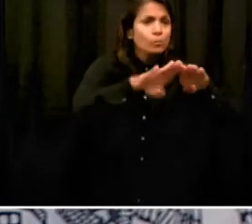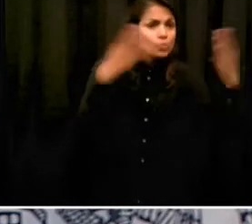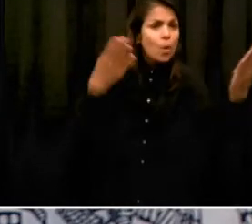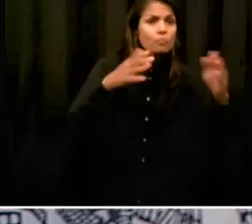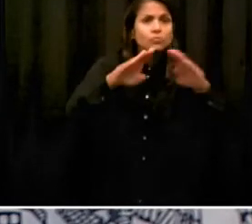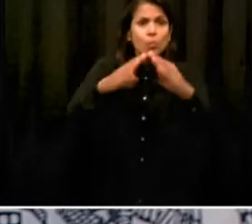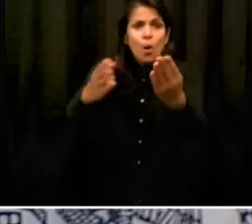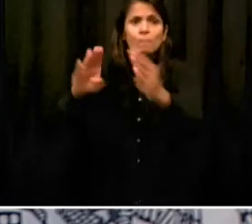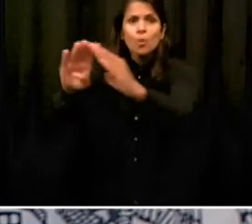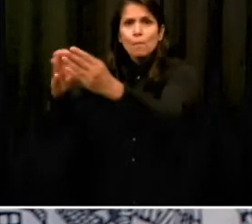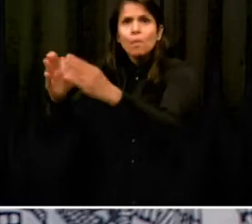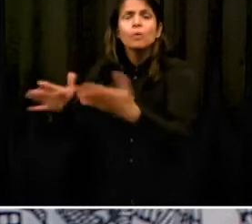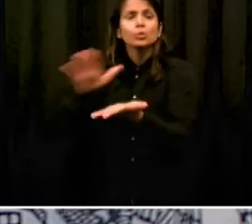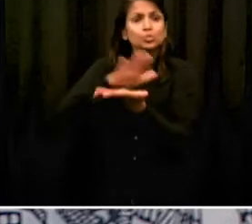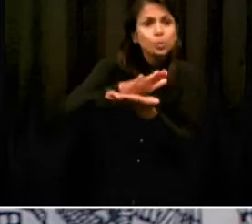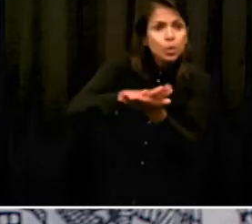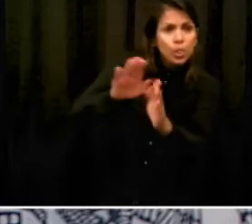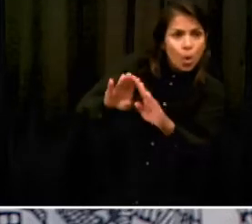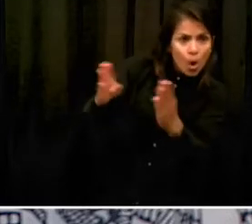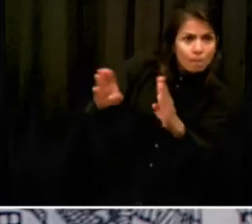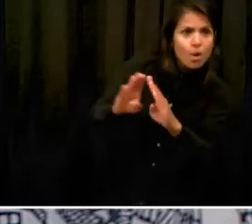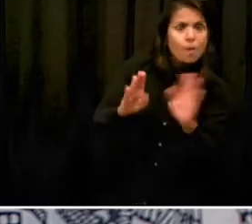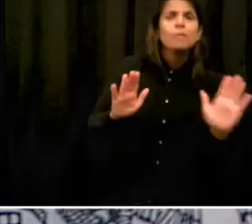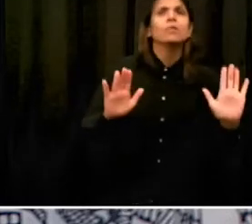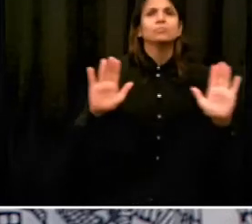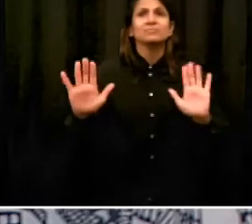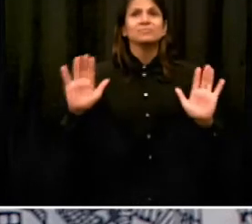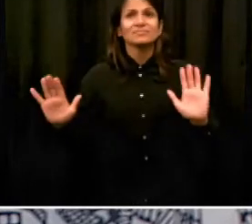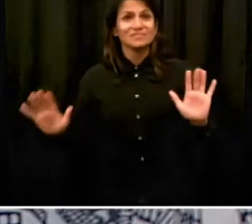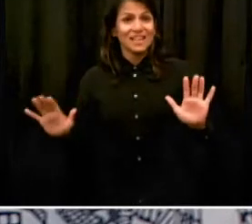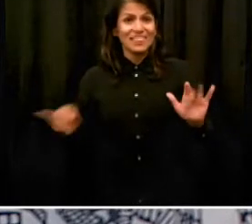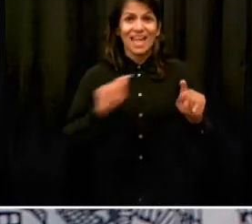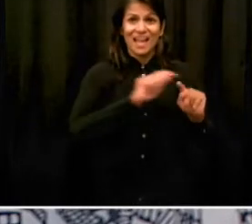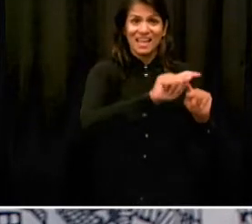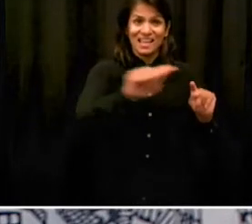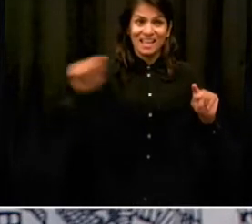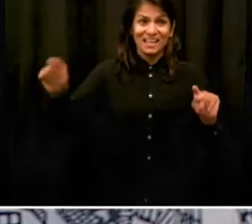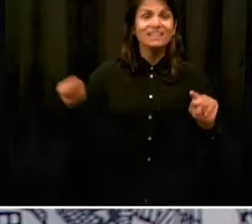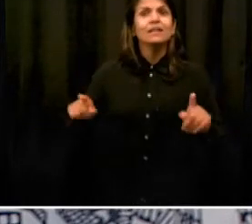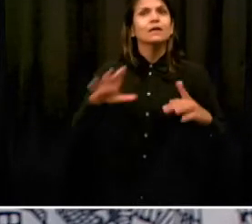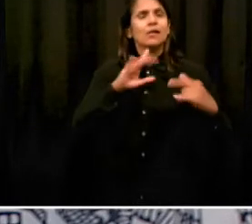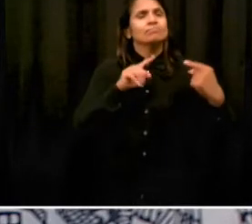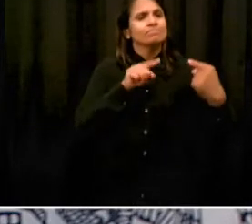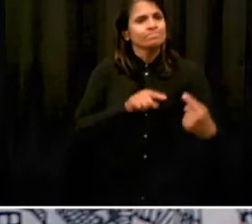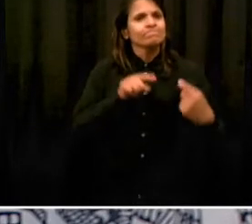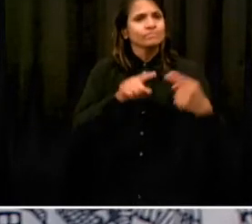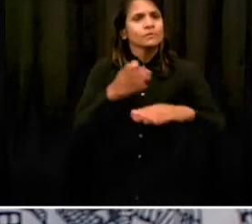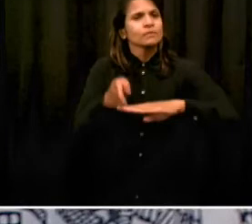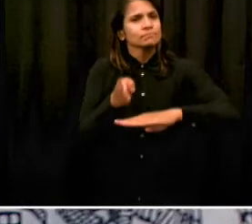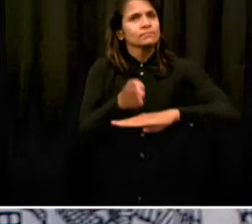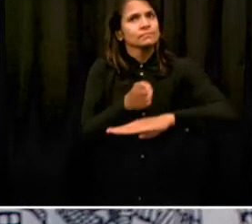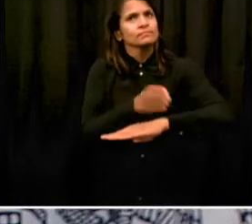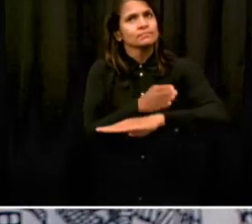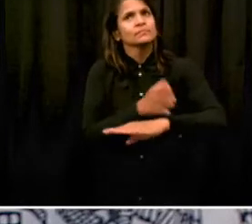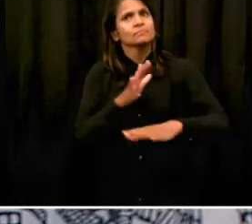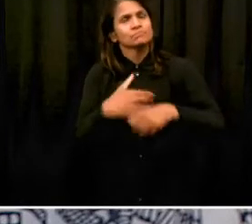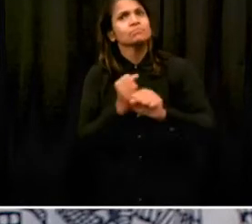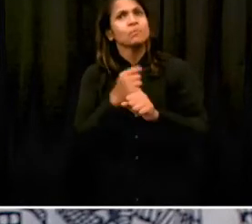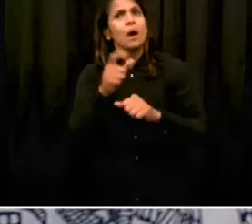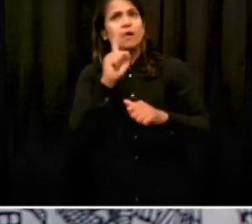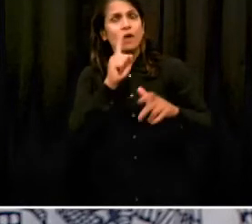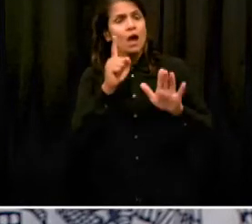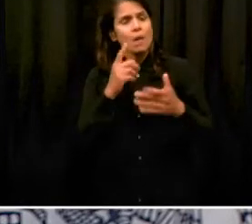change the reality most foundationally. The bail reform bill was acted on this